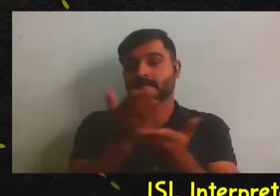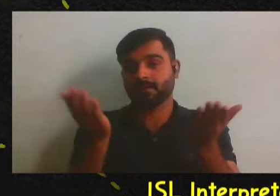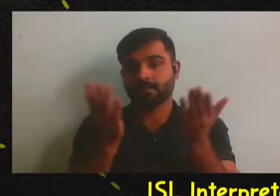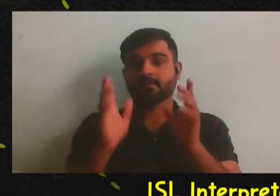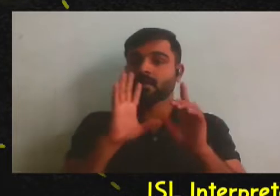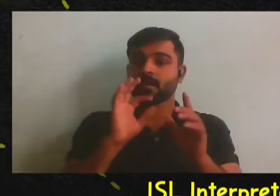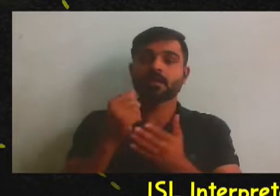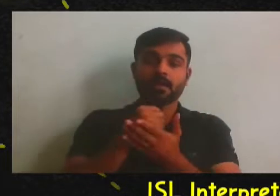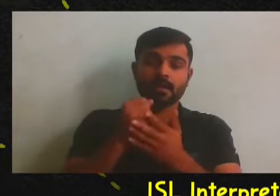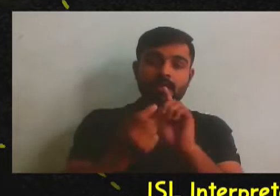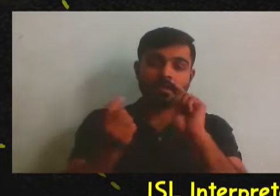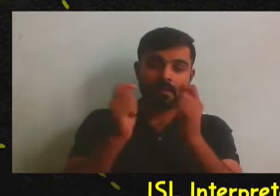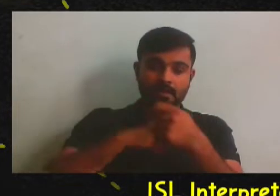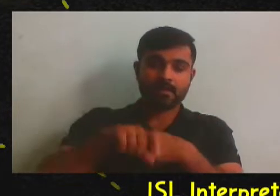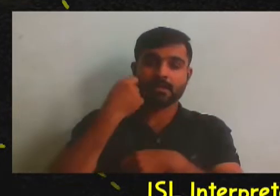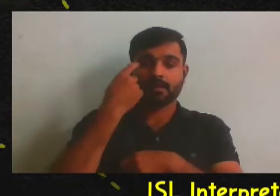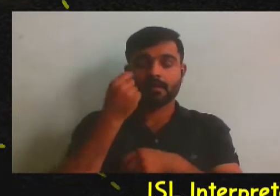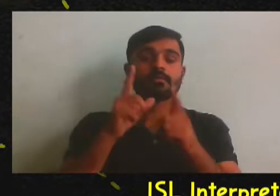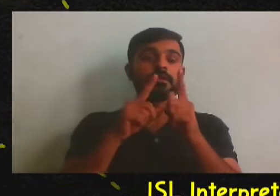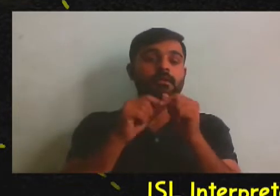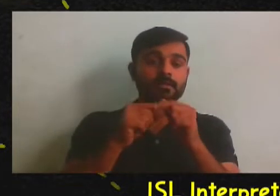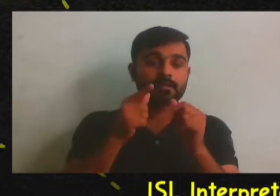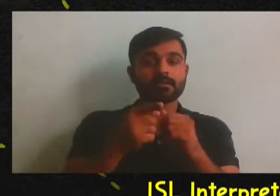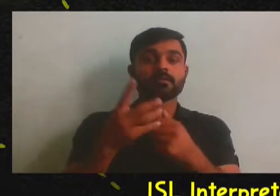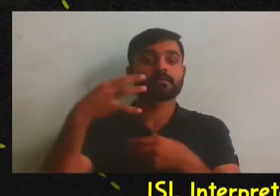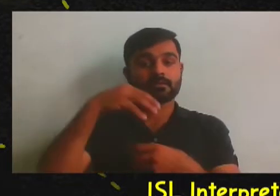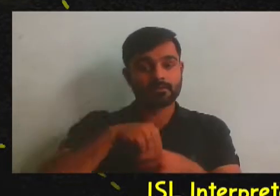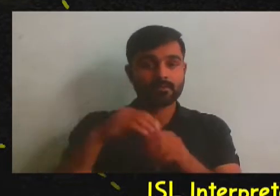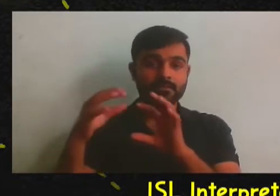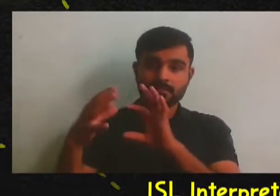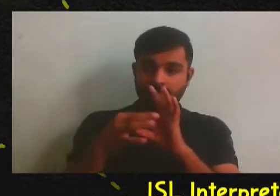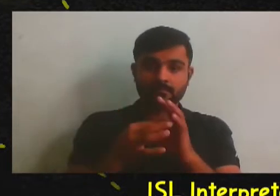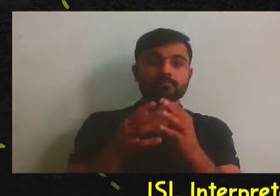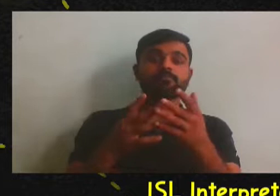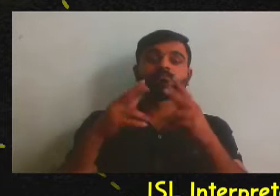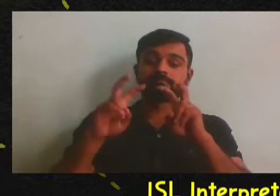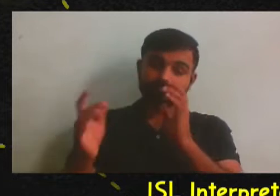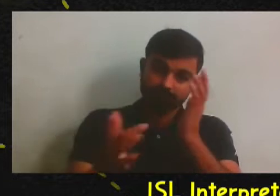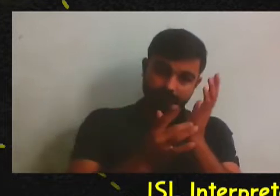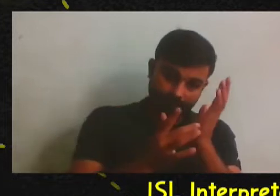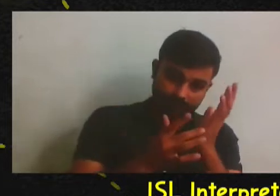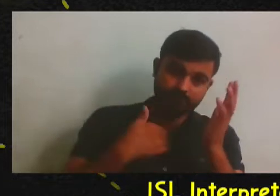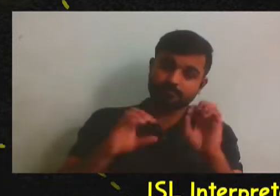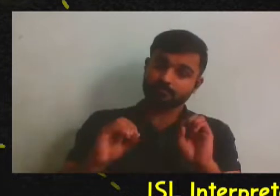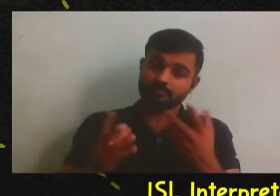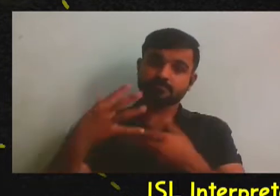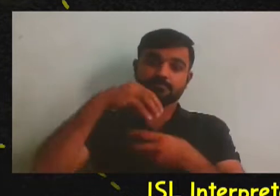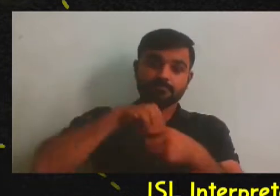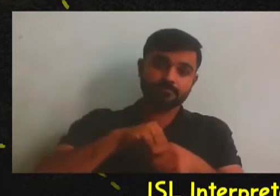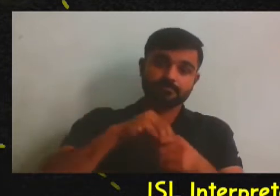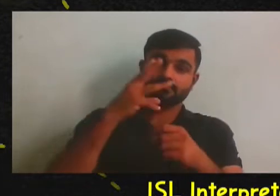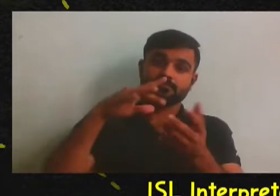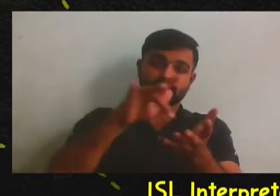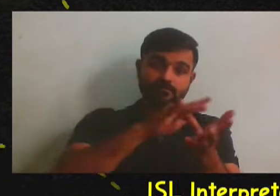really try to understand this data through in anthropology and technology. So we're grounded in three different